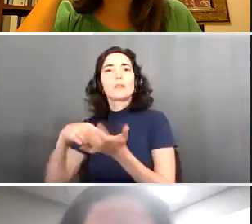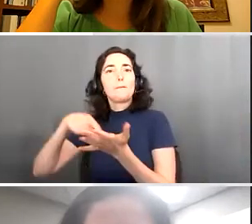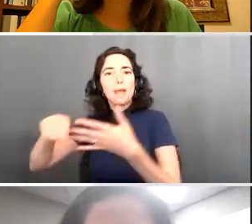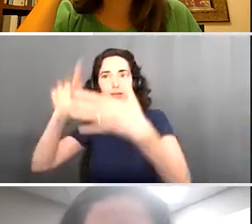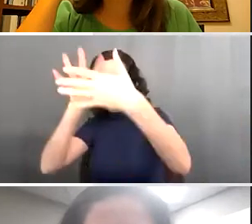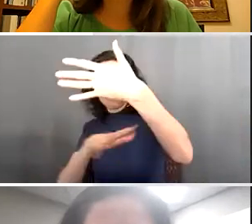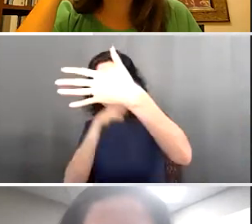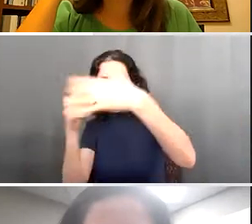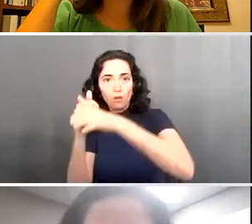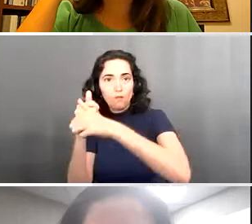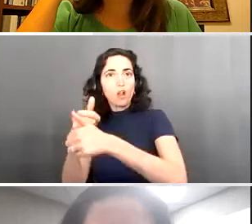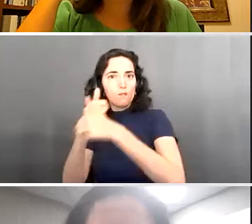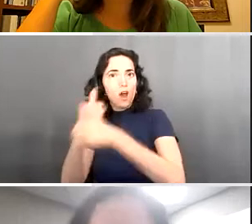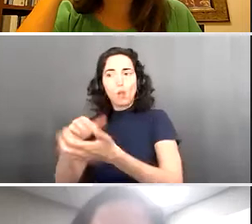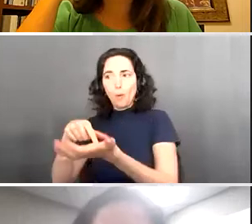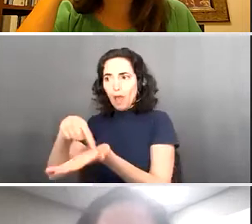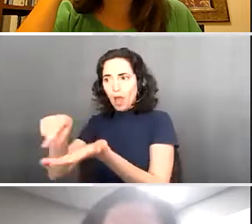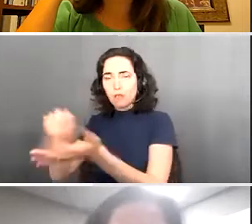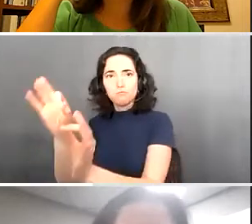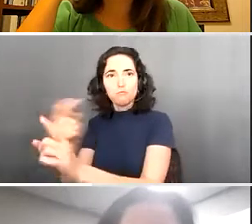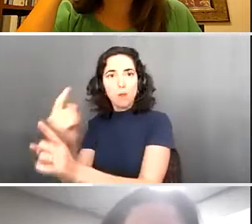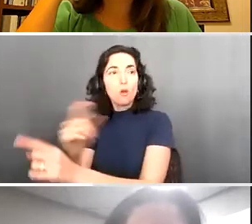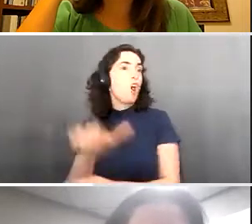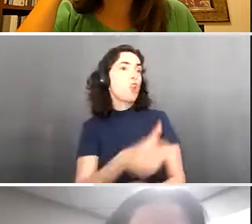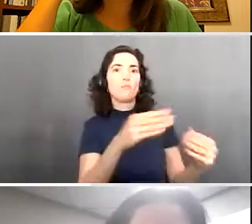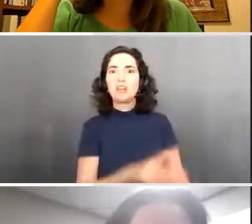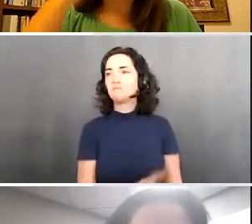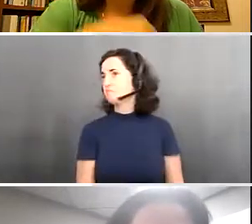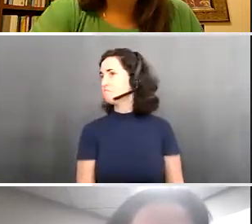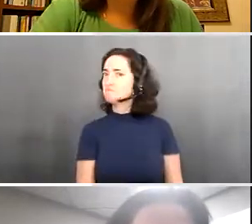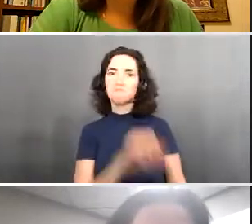do anything, and I have a problem with that.